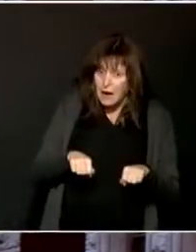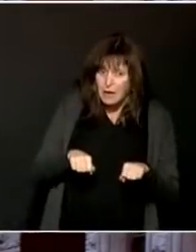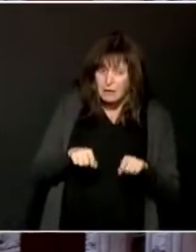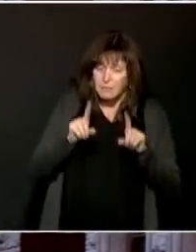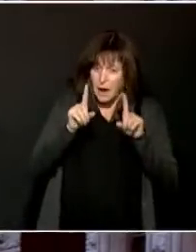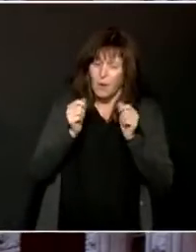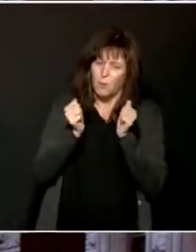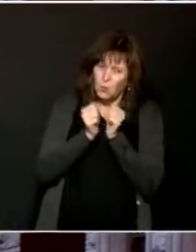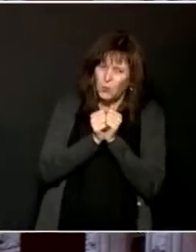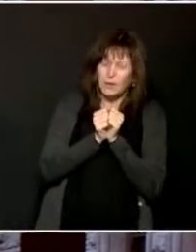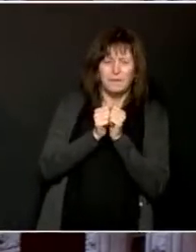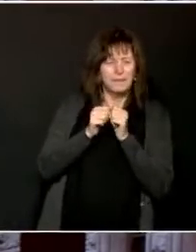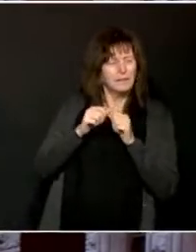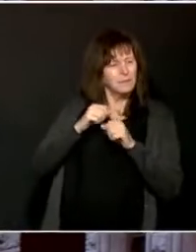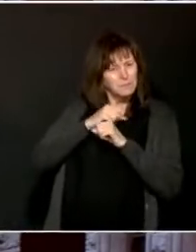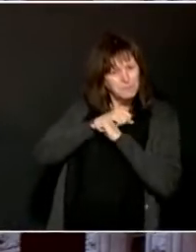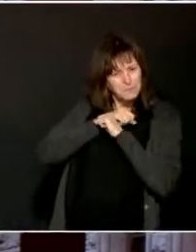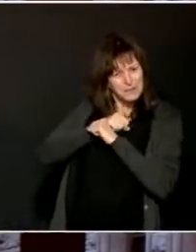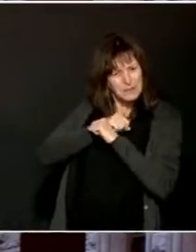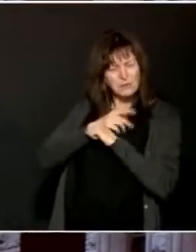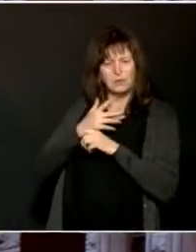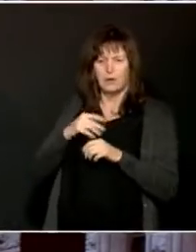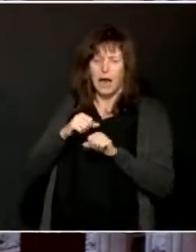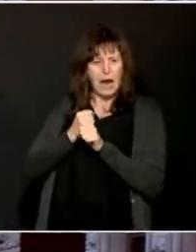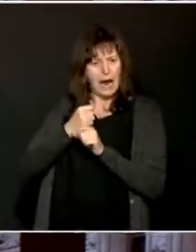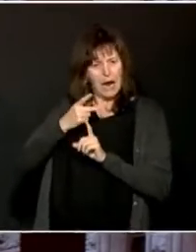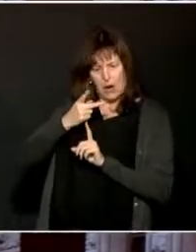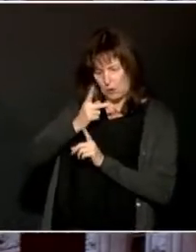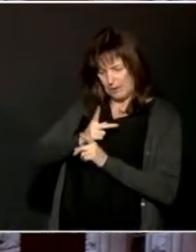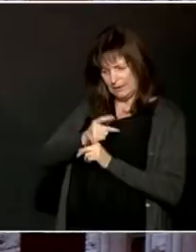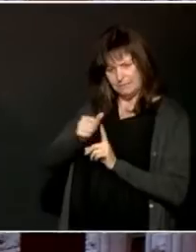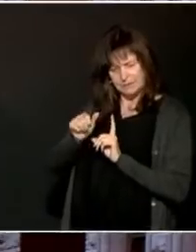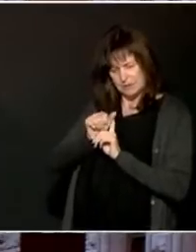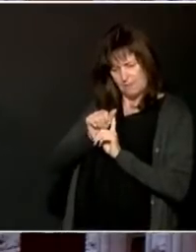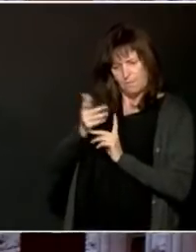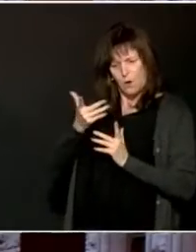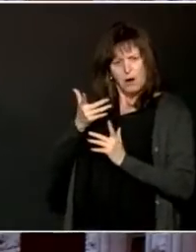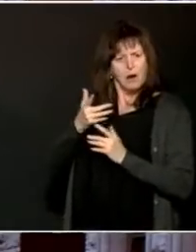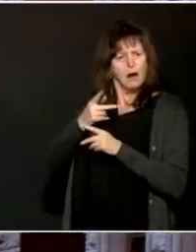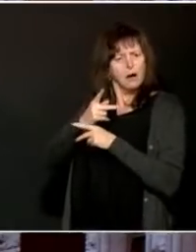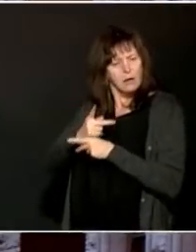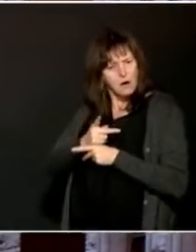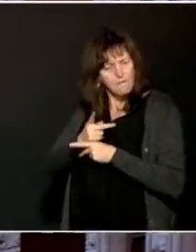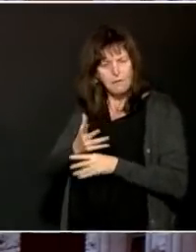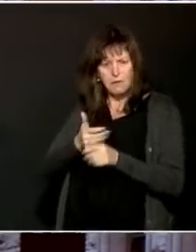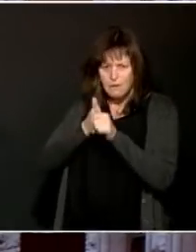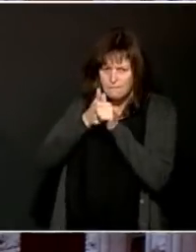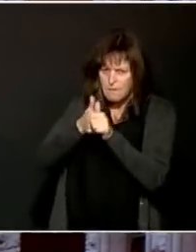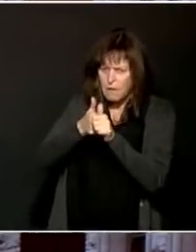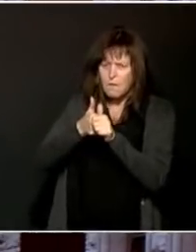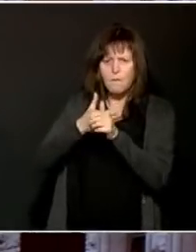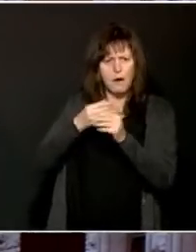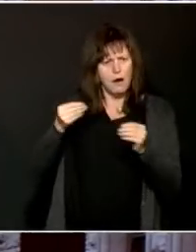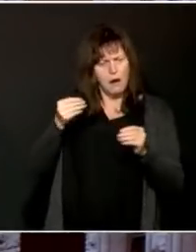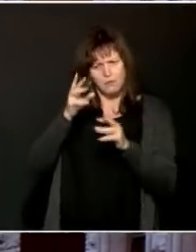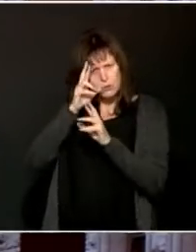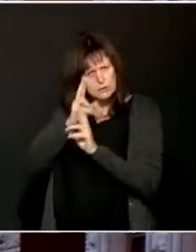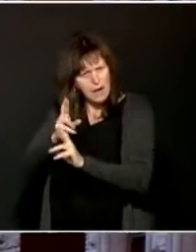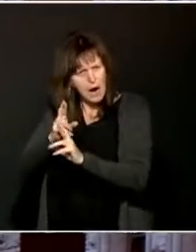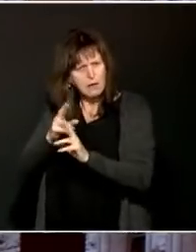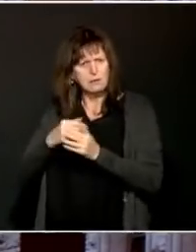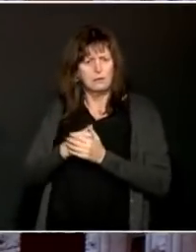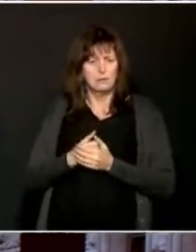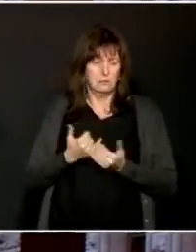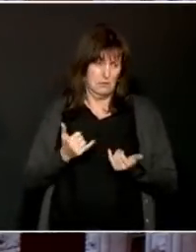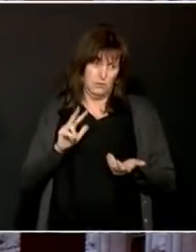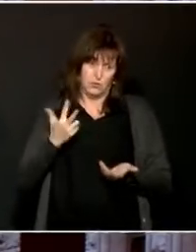be careful and keep honoring that and to watch that. We'll be advising you of how this is going. We're in the third wave. The